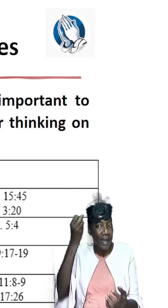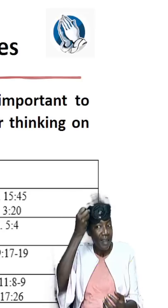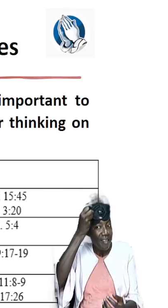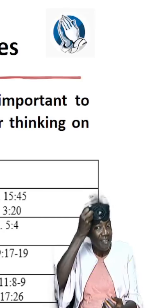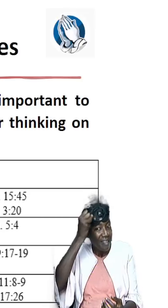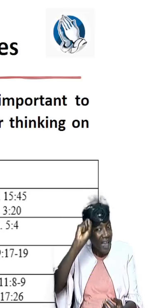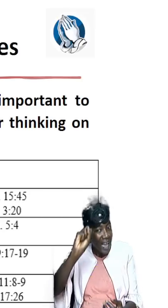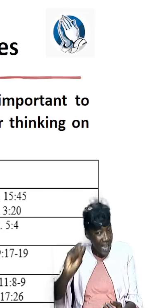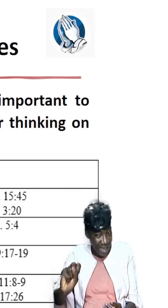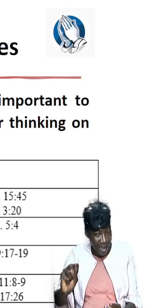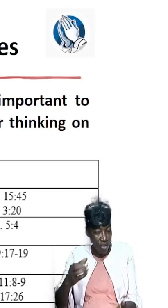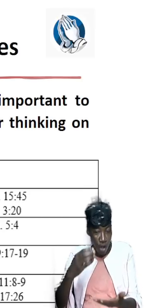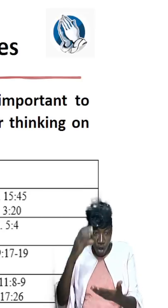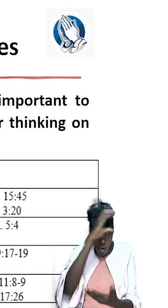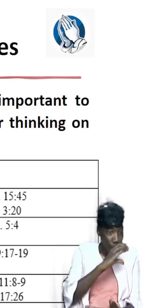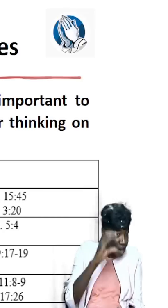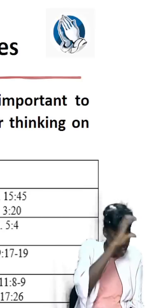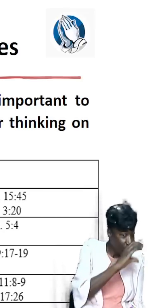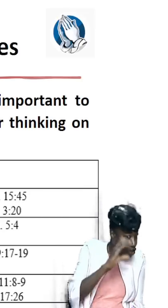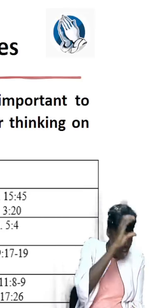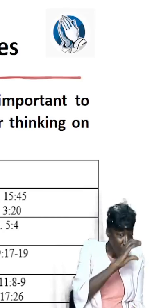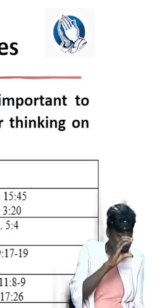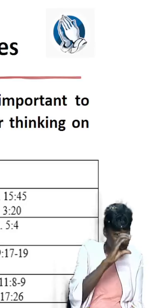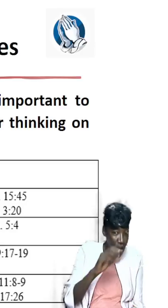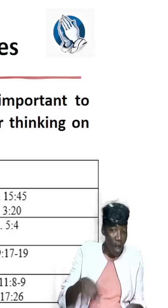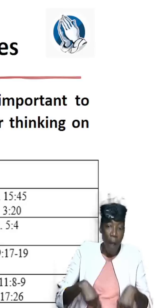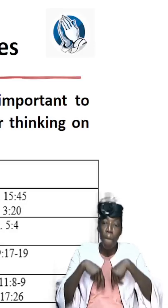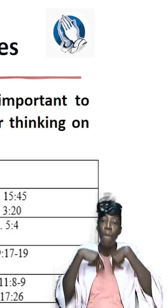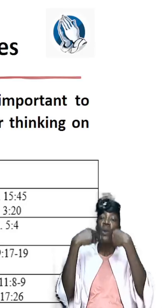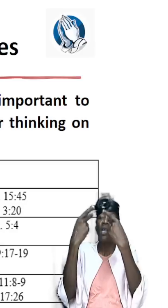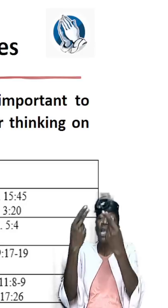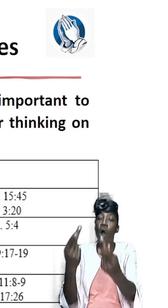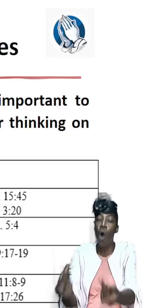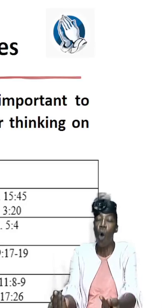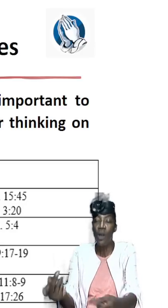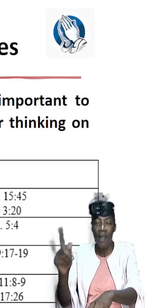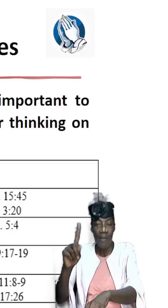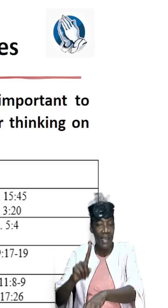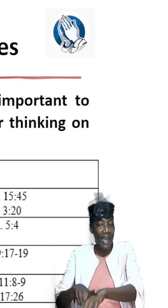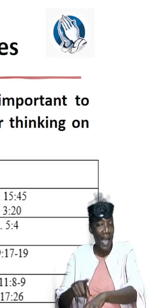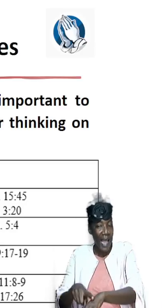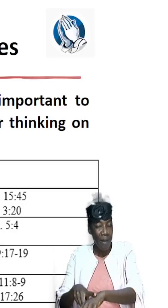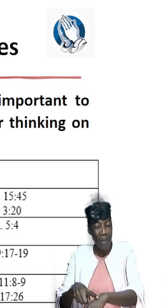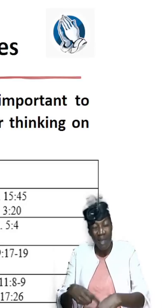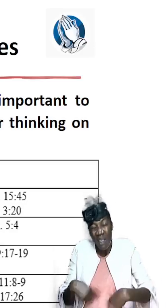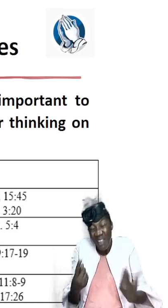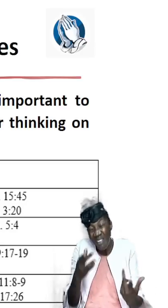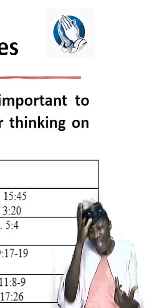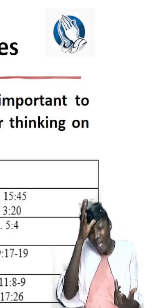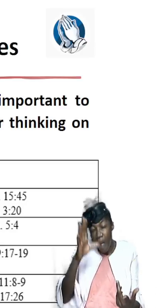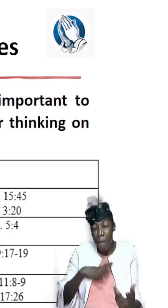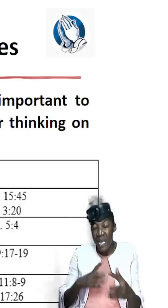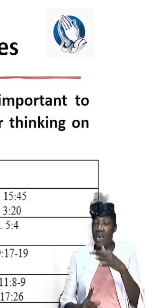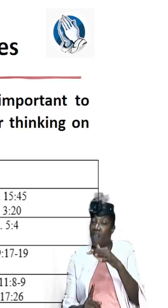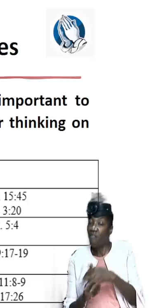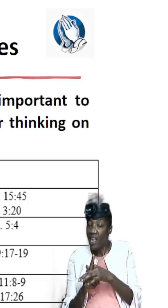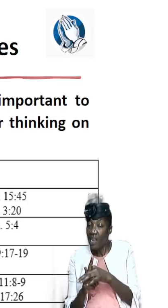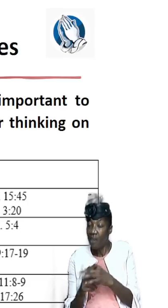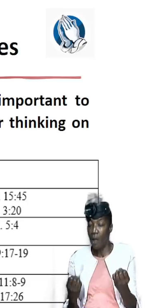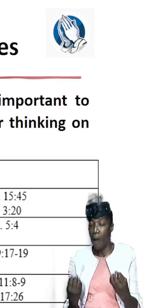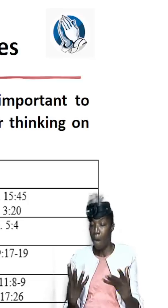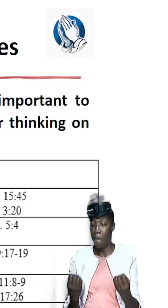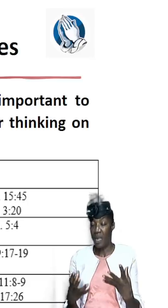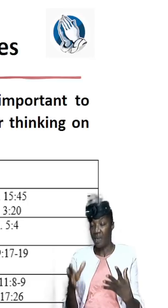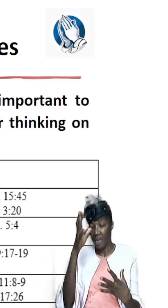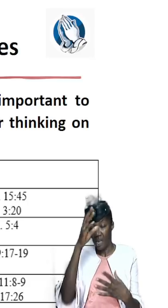research was spitting out at the time. They were saying that men evolved over millions of years, and